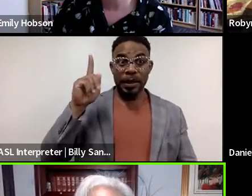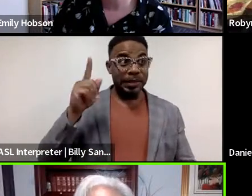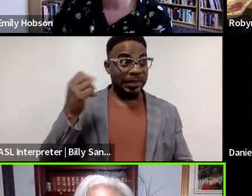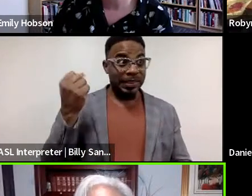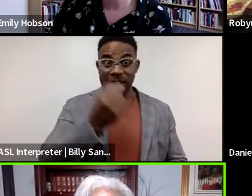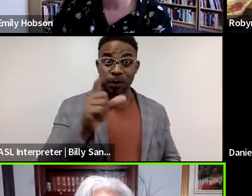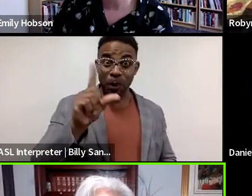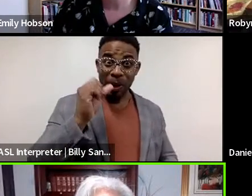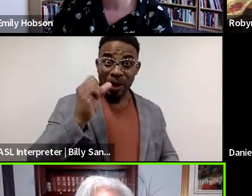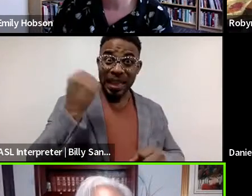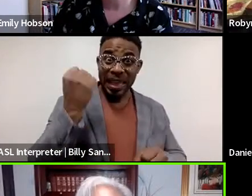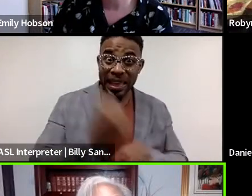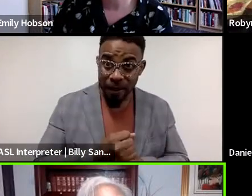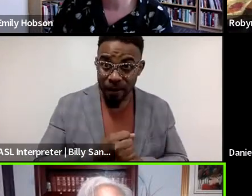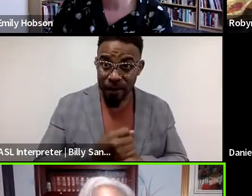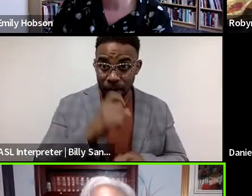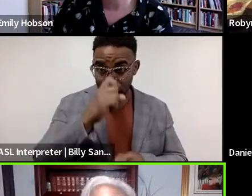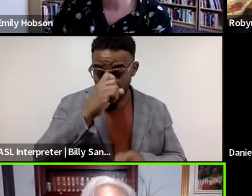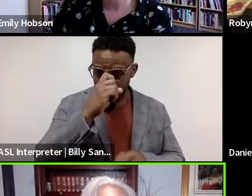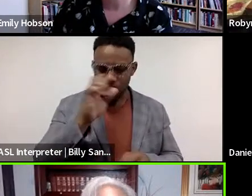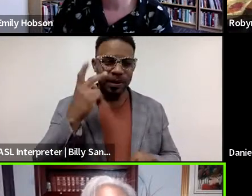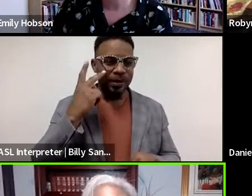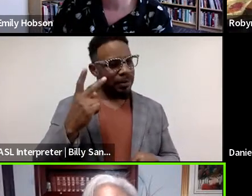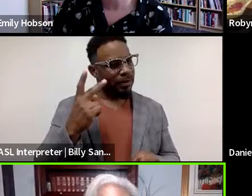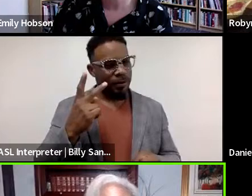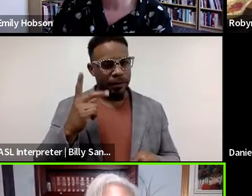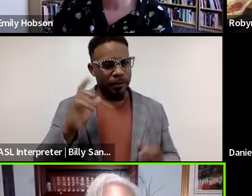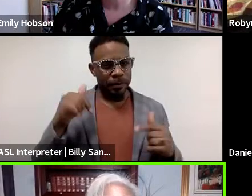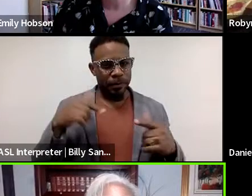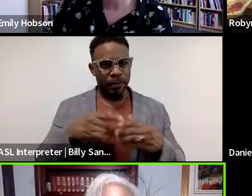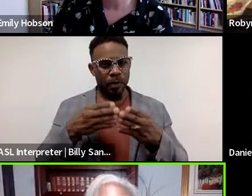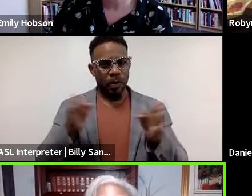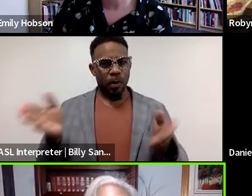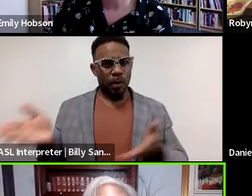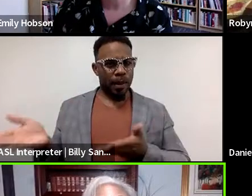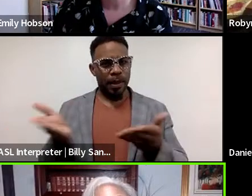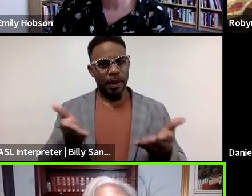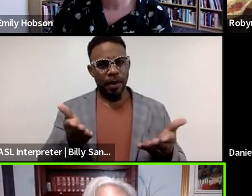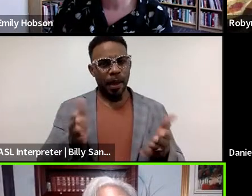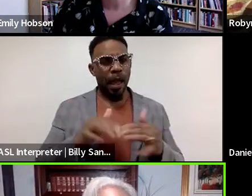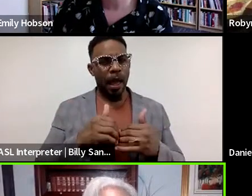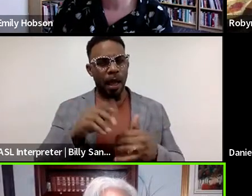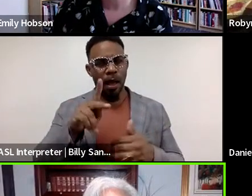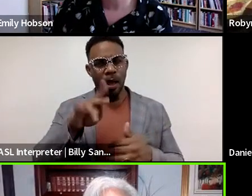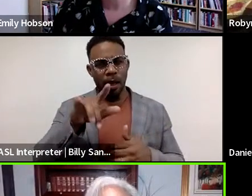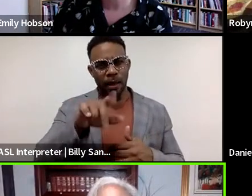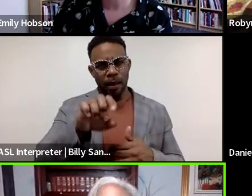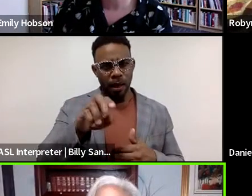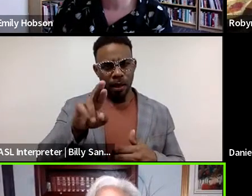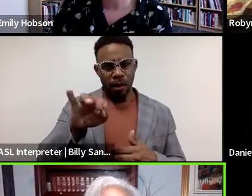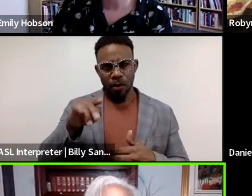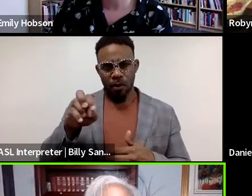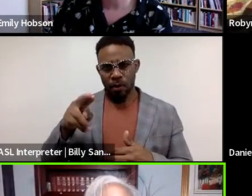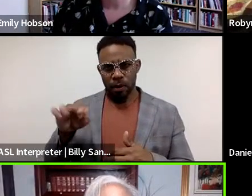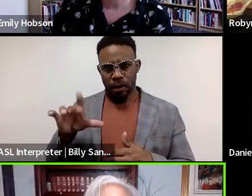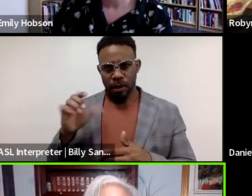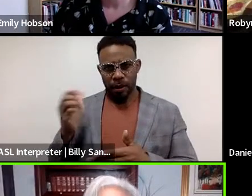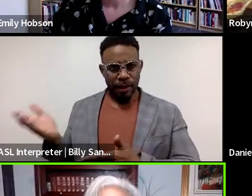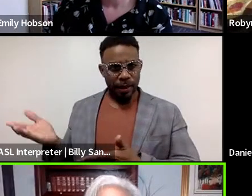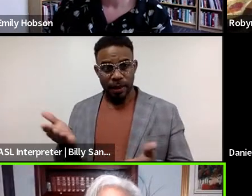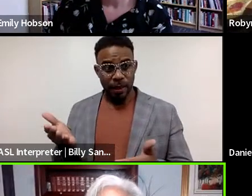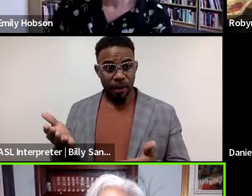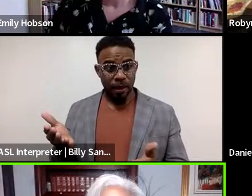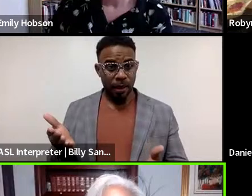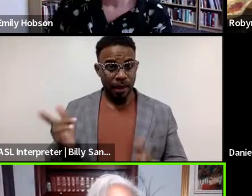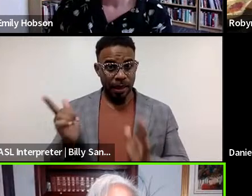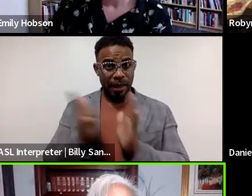given 20 years. We see when it comes to open carry, how Kyle Rittenhouse can carry